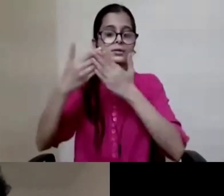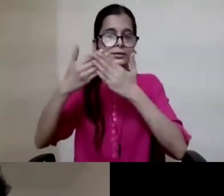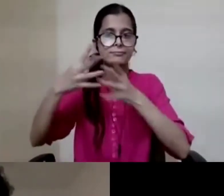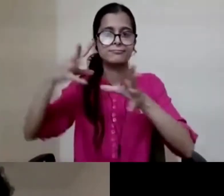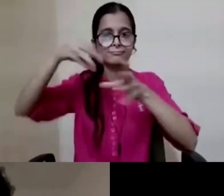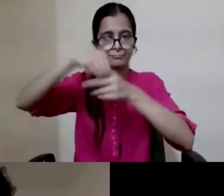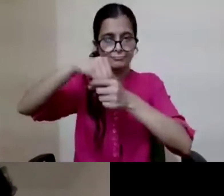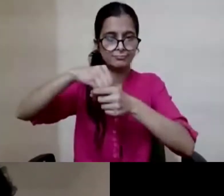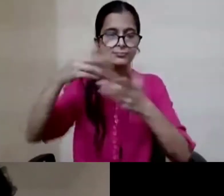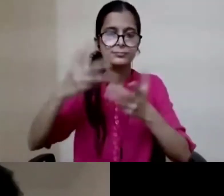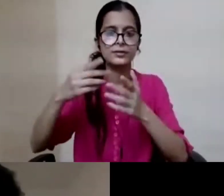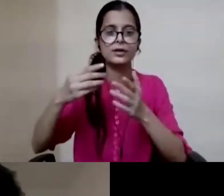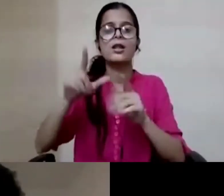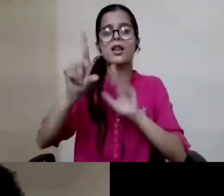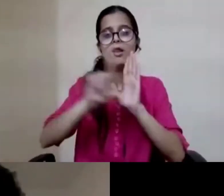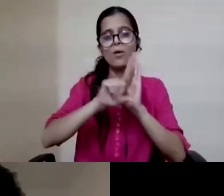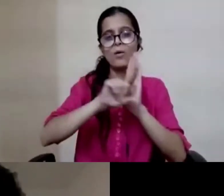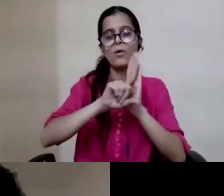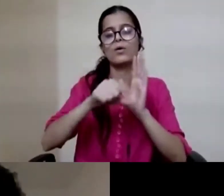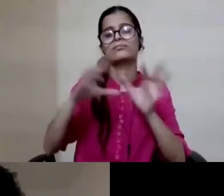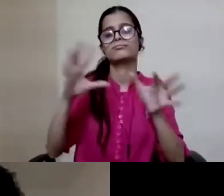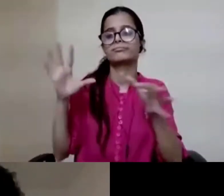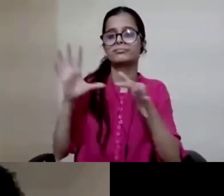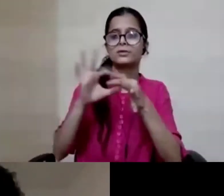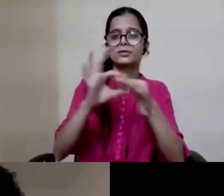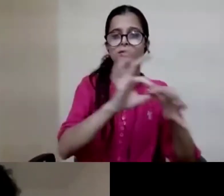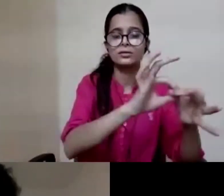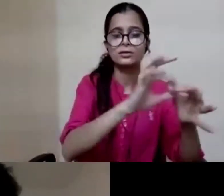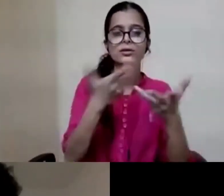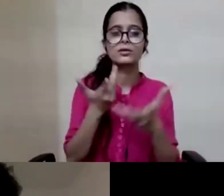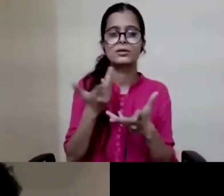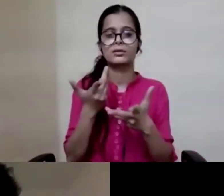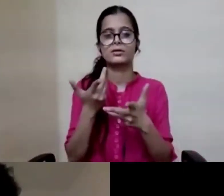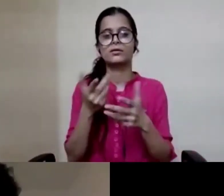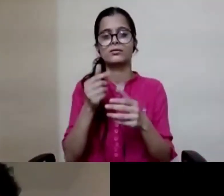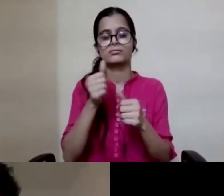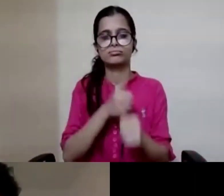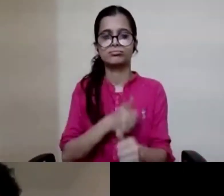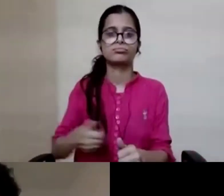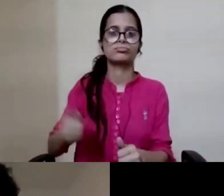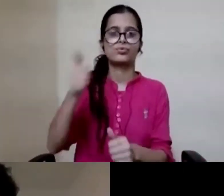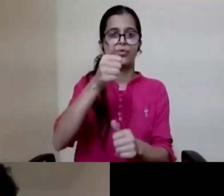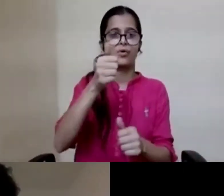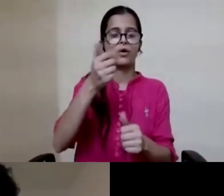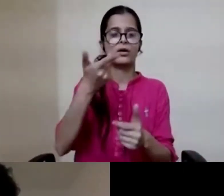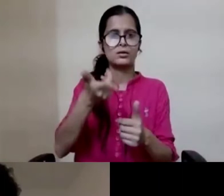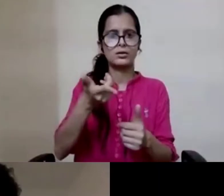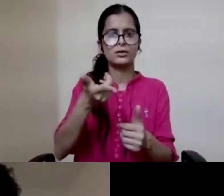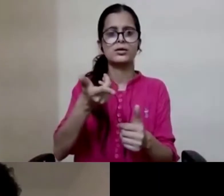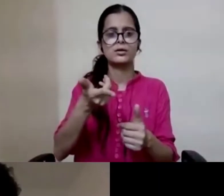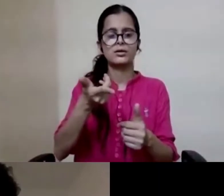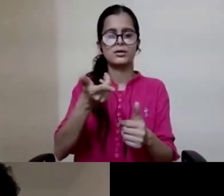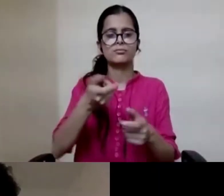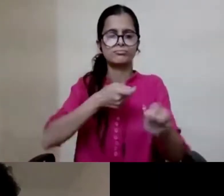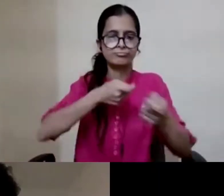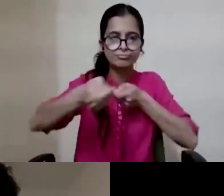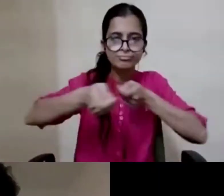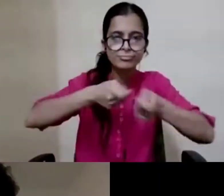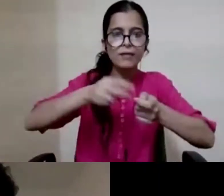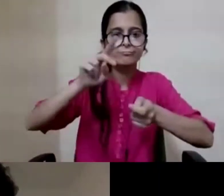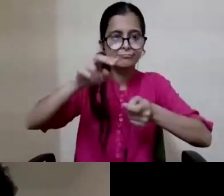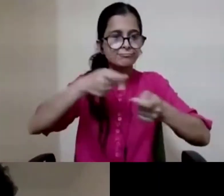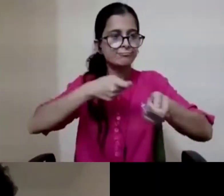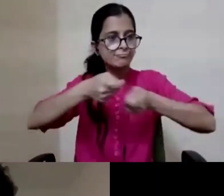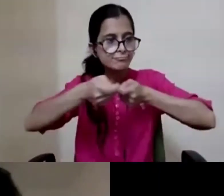law is associated with an authoritative system of meanings. It tends to control meanings. It tends